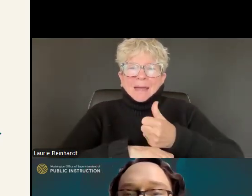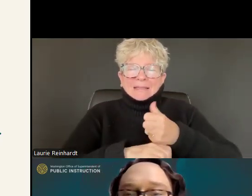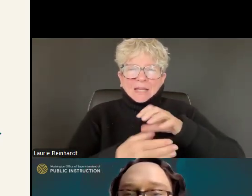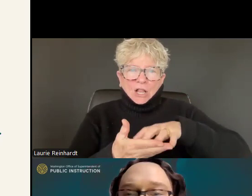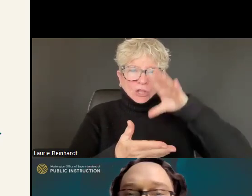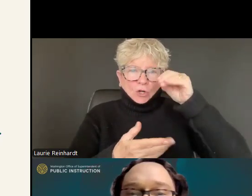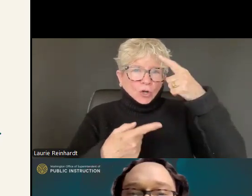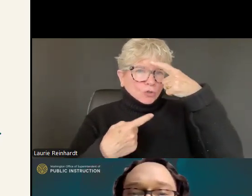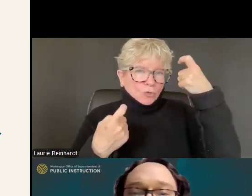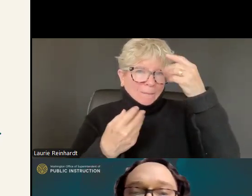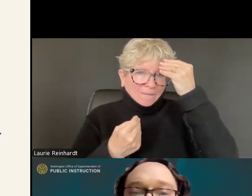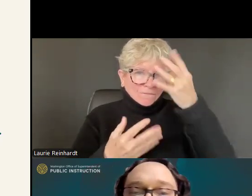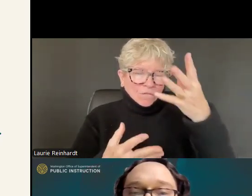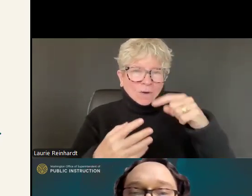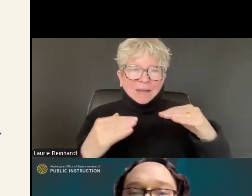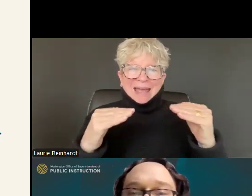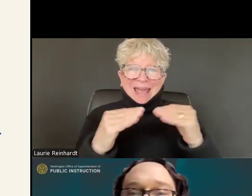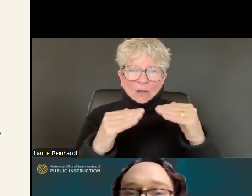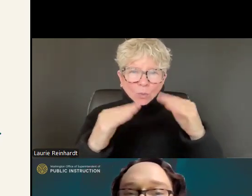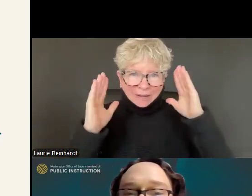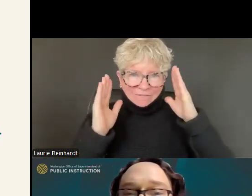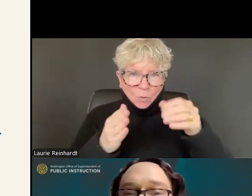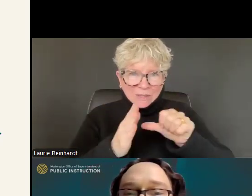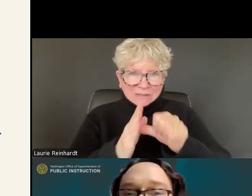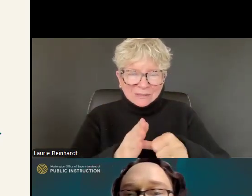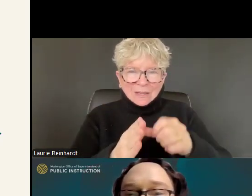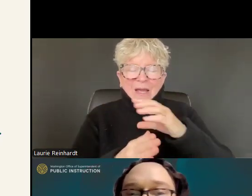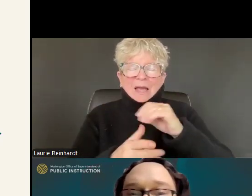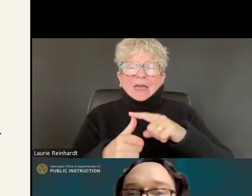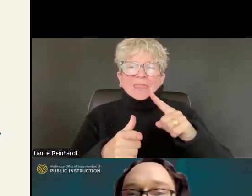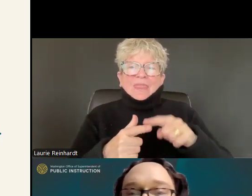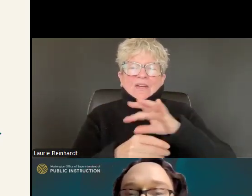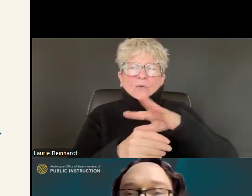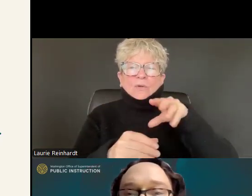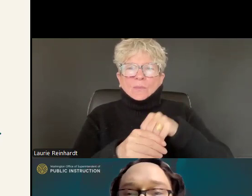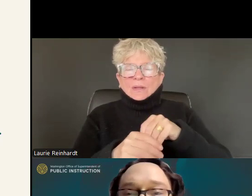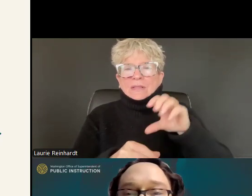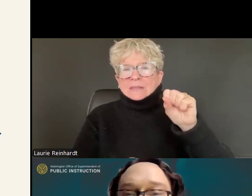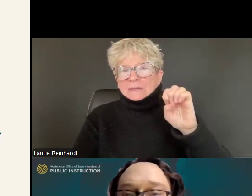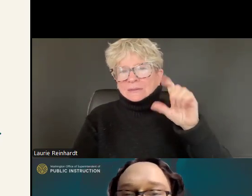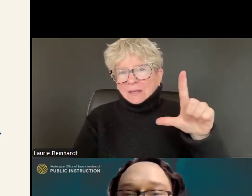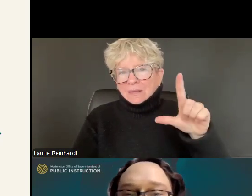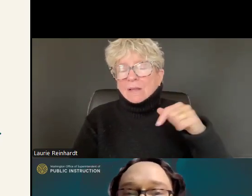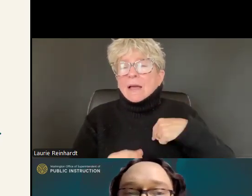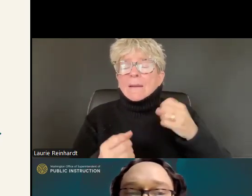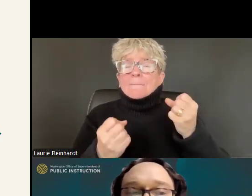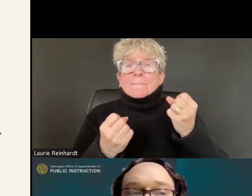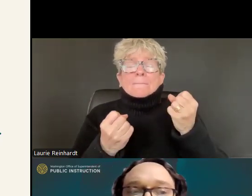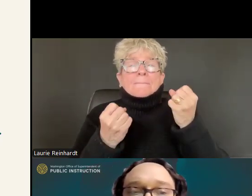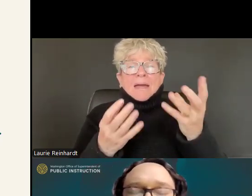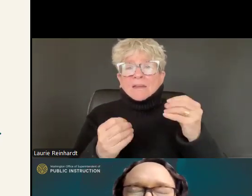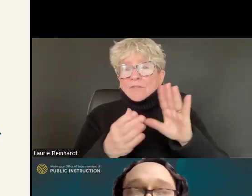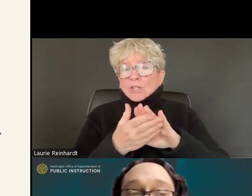trauma-informed, equity-focused, and then most importantly, incorporating principles of social emotional learning, which many of our districts are already doing.